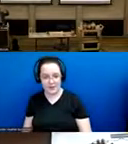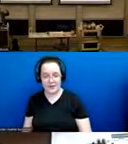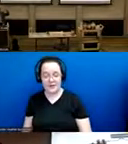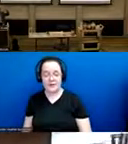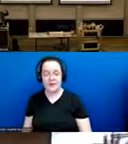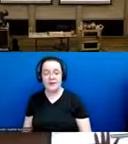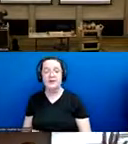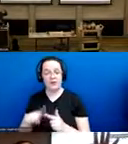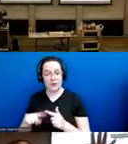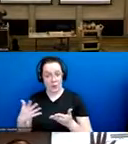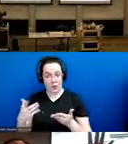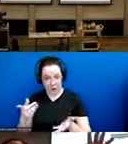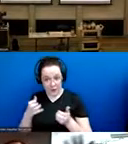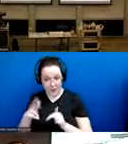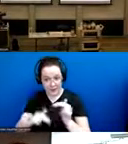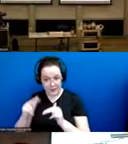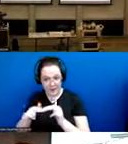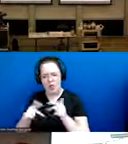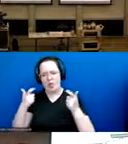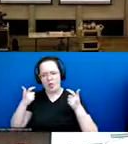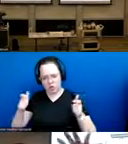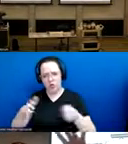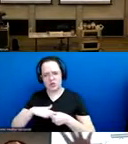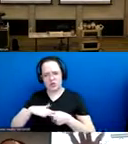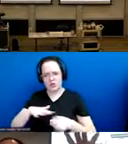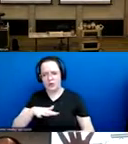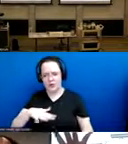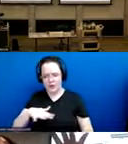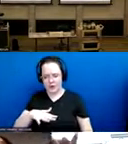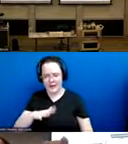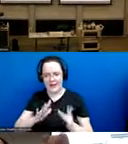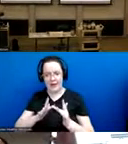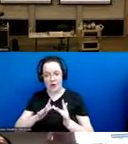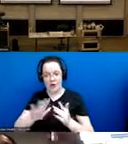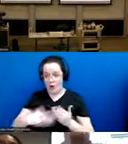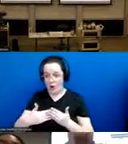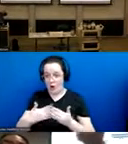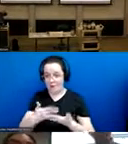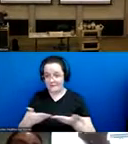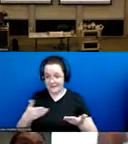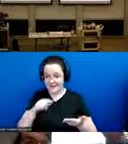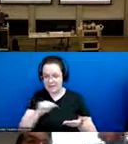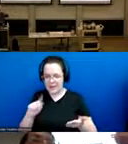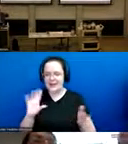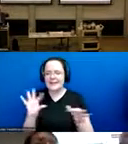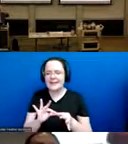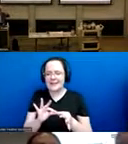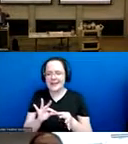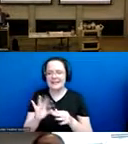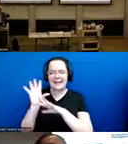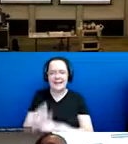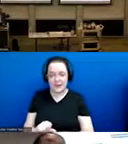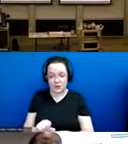build a very large local area network in which all your devices are connected classically, and you want to use the actual internet,